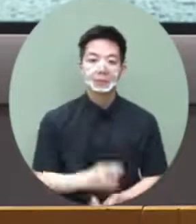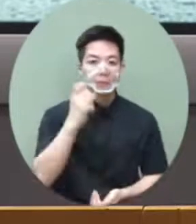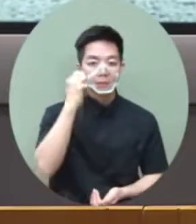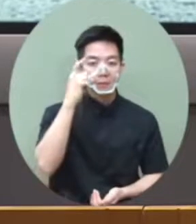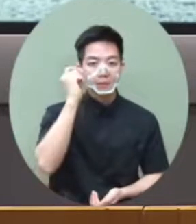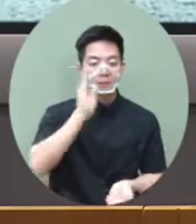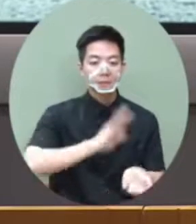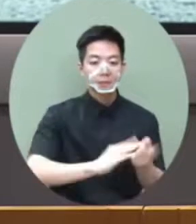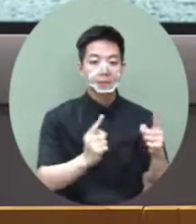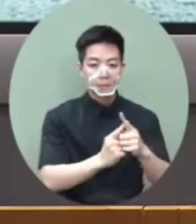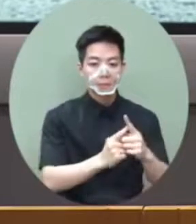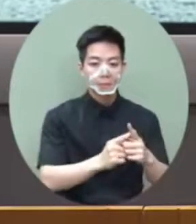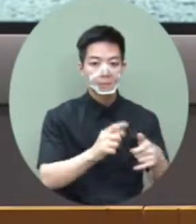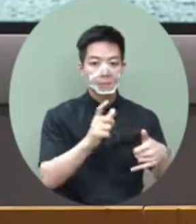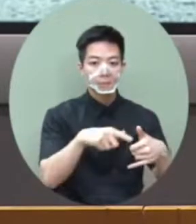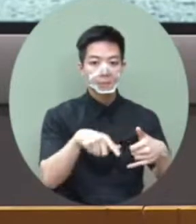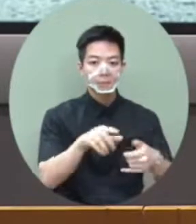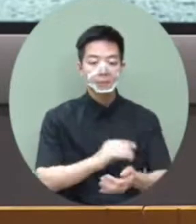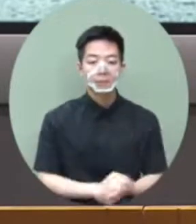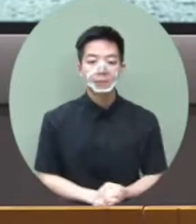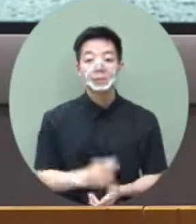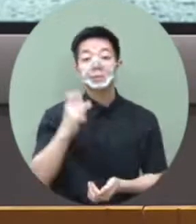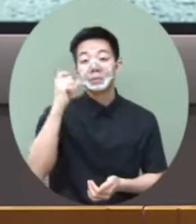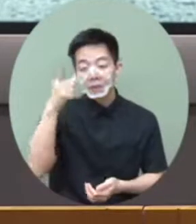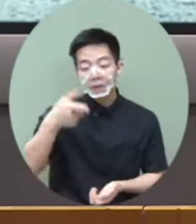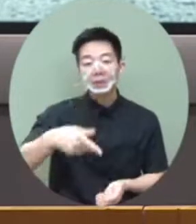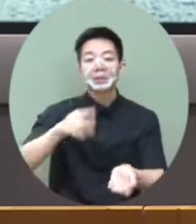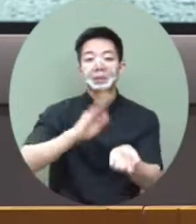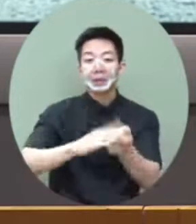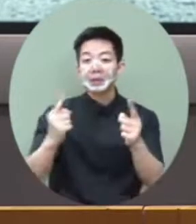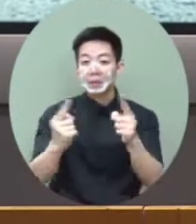doctors can, for the purpose of